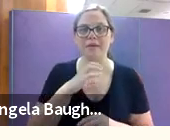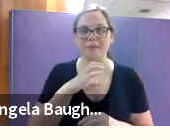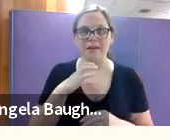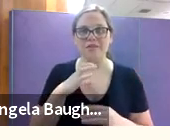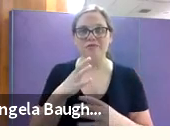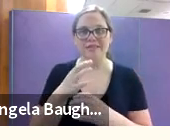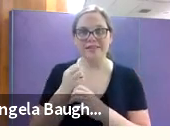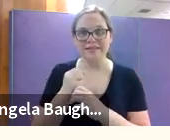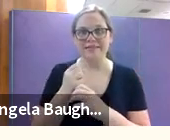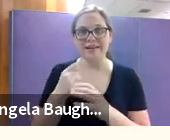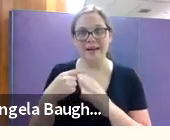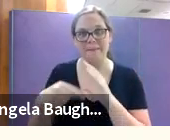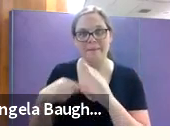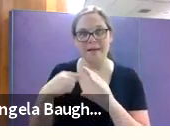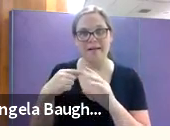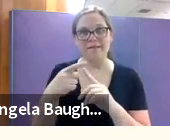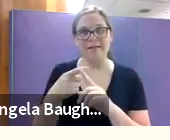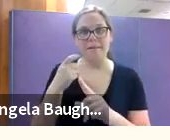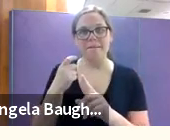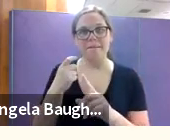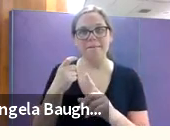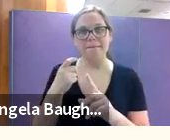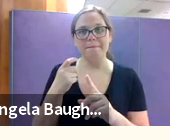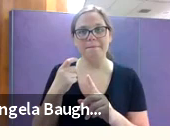in the email from